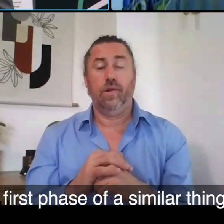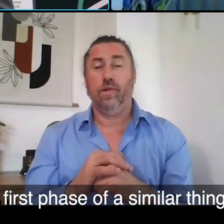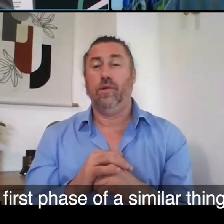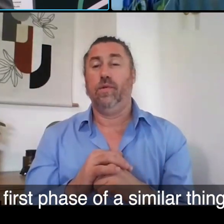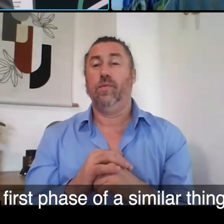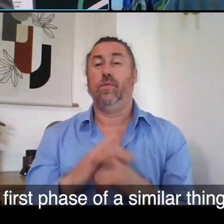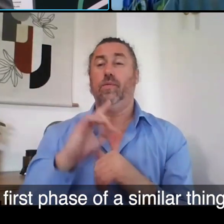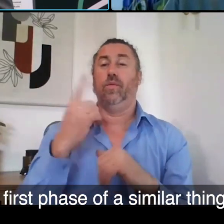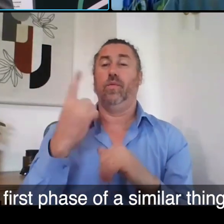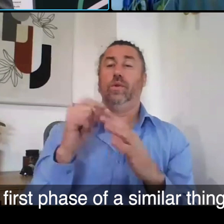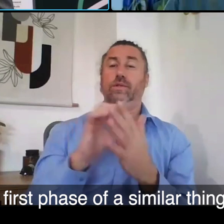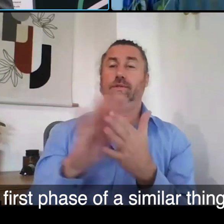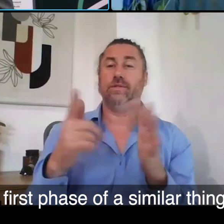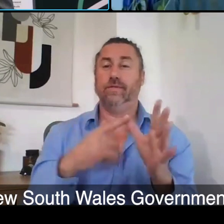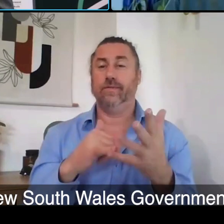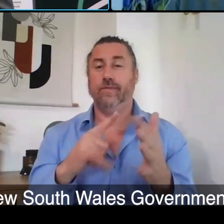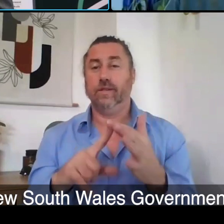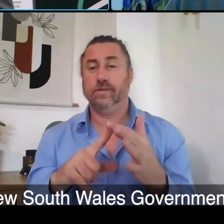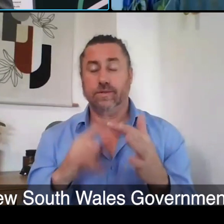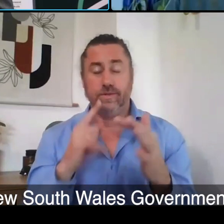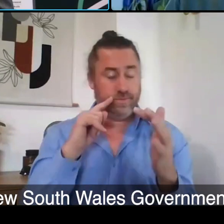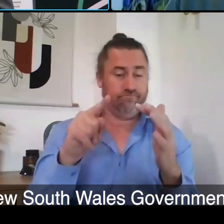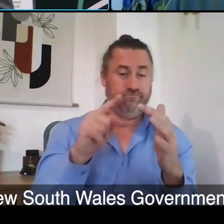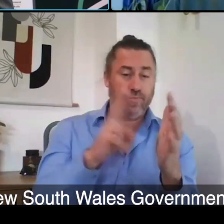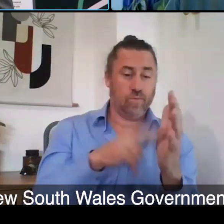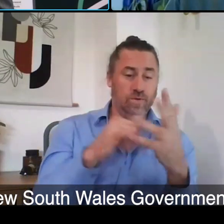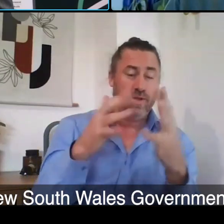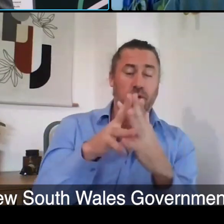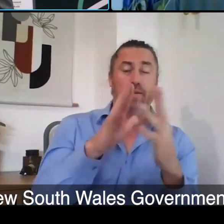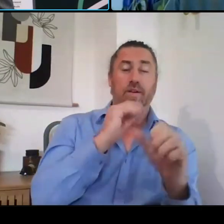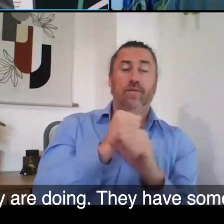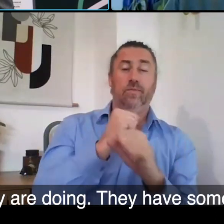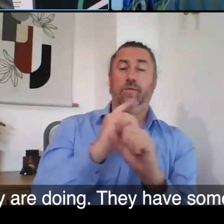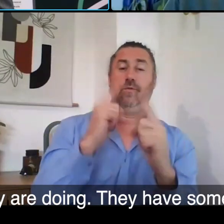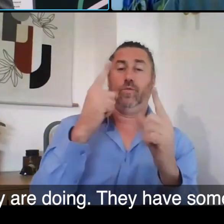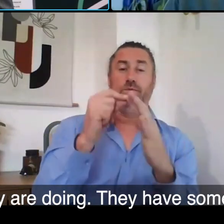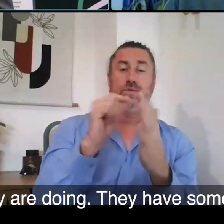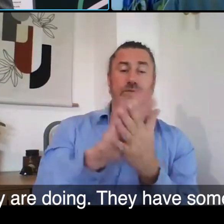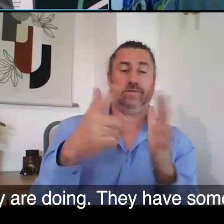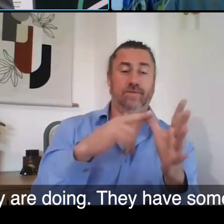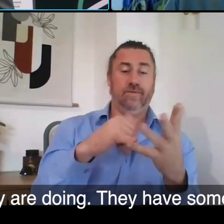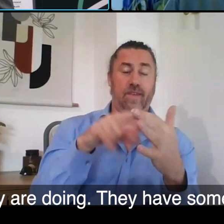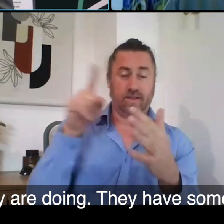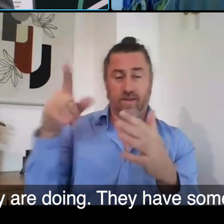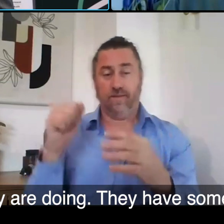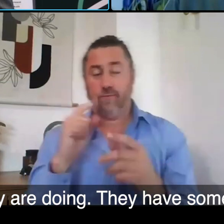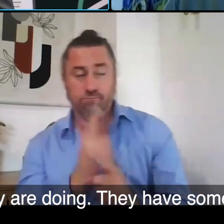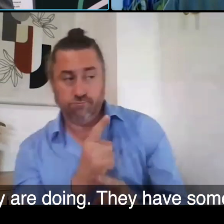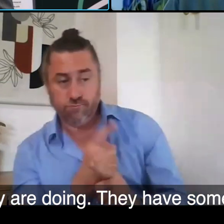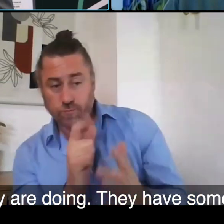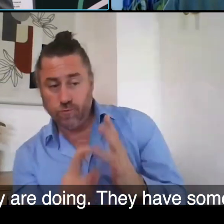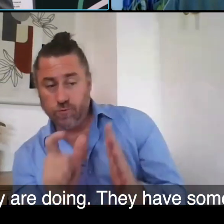first phase of a similar thing. I think is how the New South Wales government is stating what they are doing. They have some